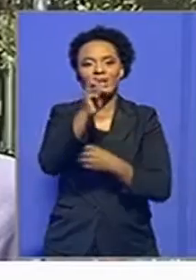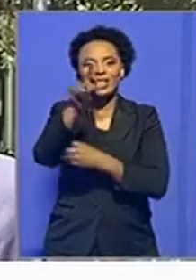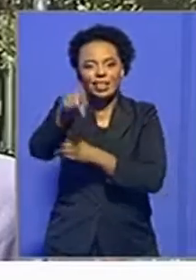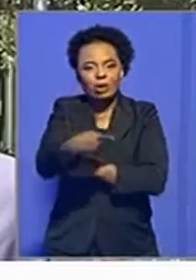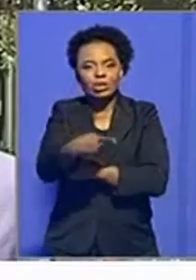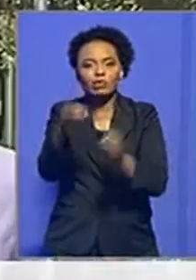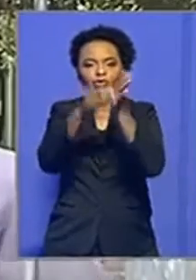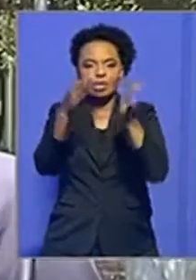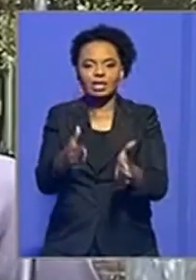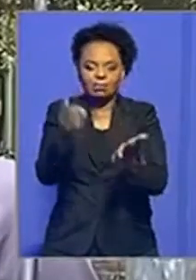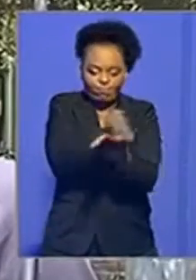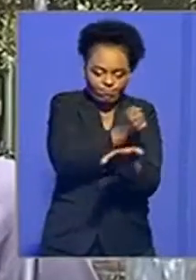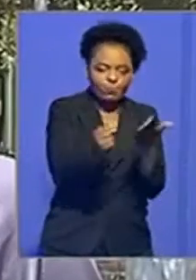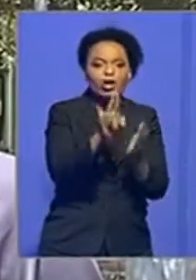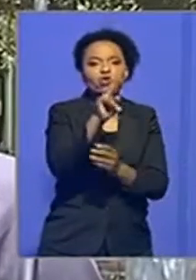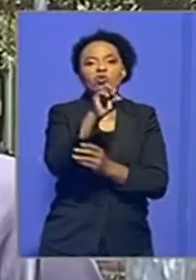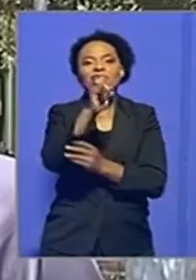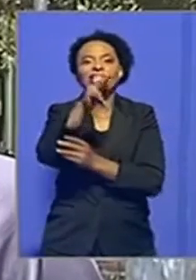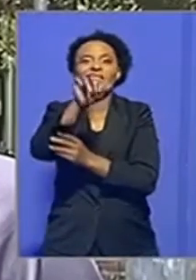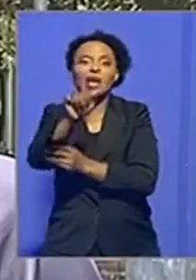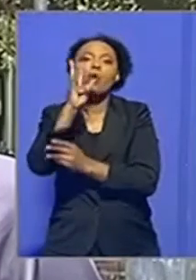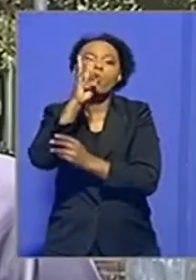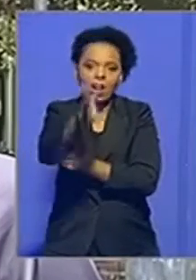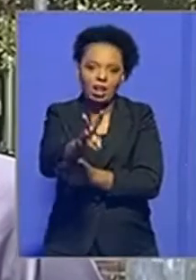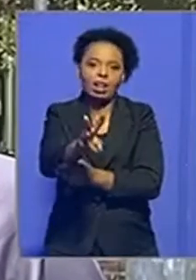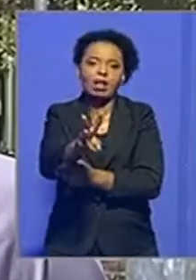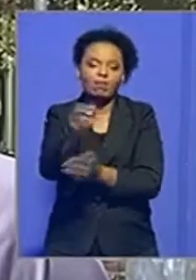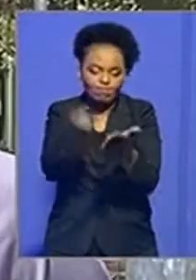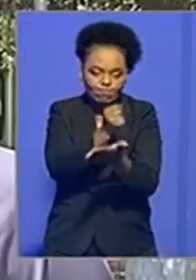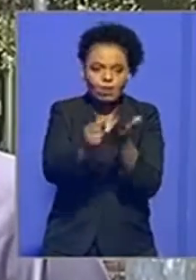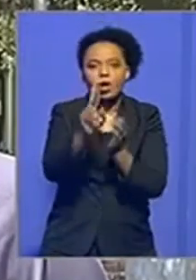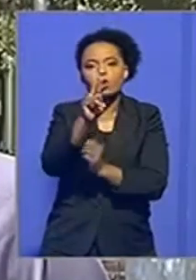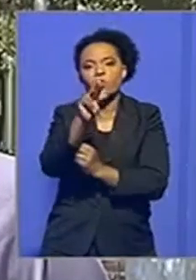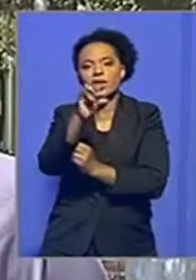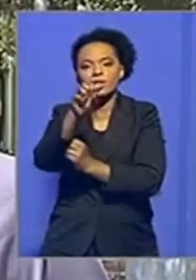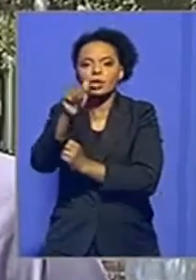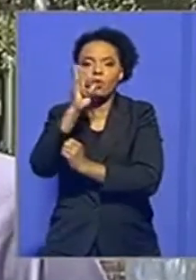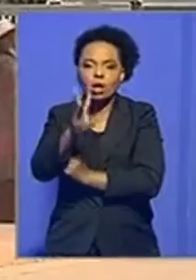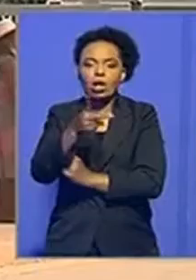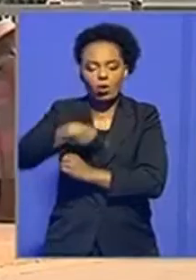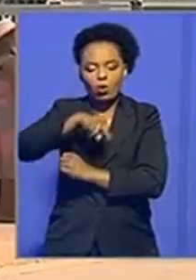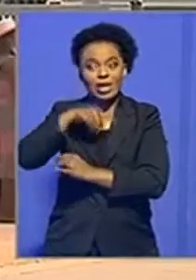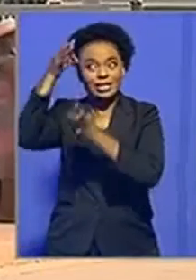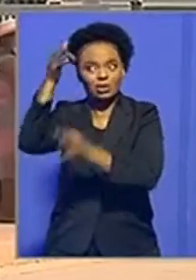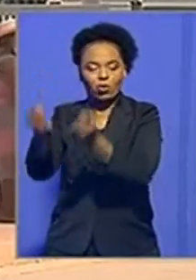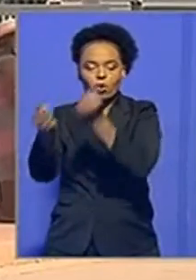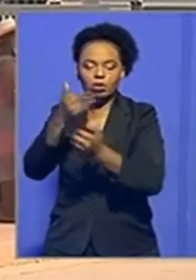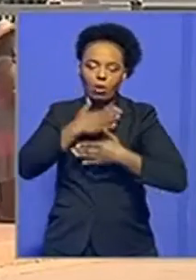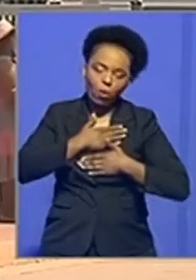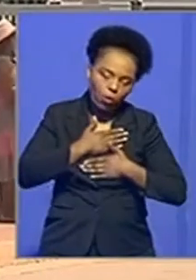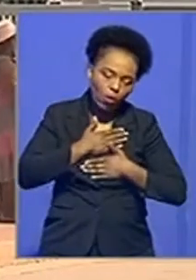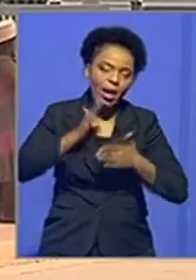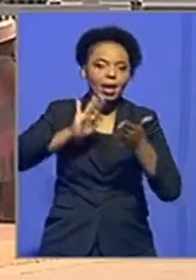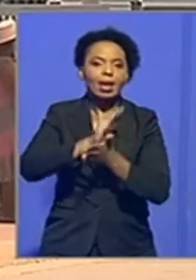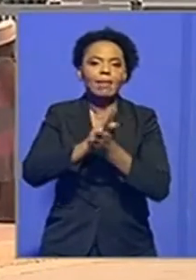system ya UNISA. It means that those students will be able to register within the University of South Africa. So we're very much happy about that. UNISA e ne e kaeletse go amogela